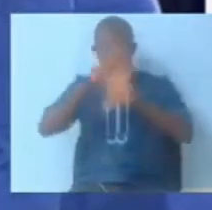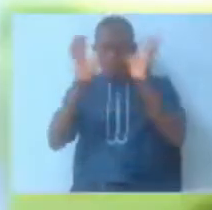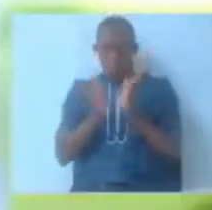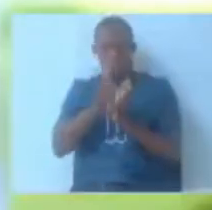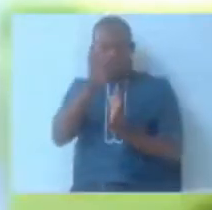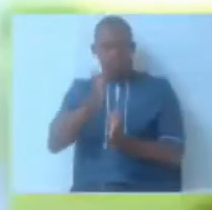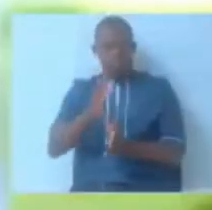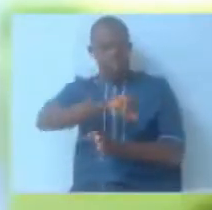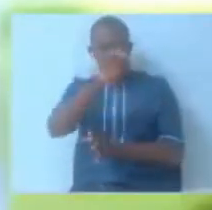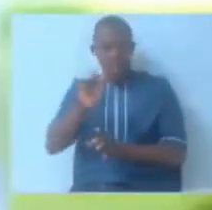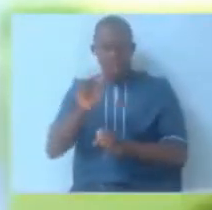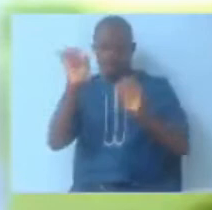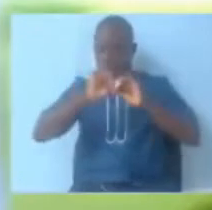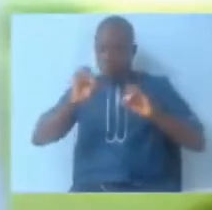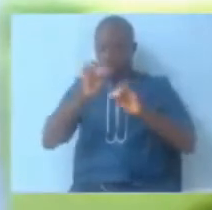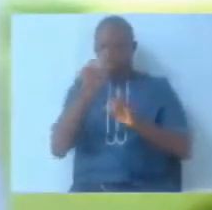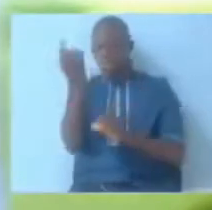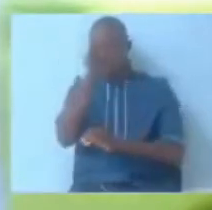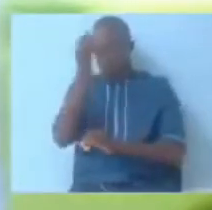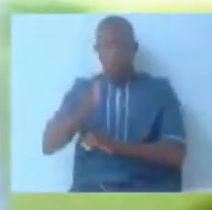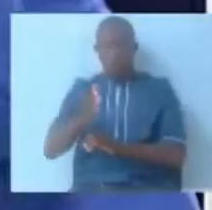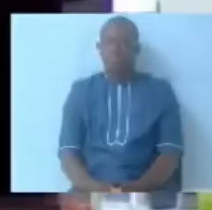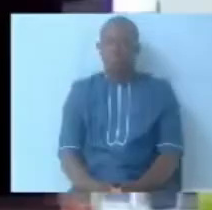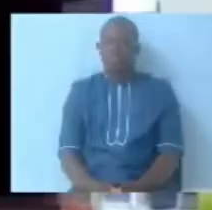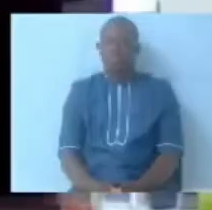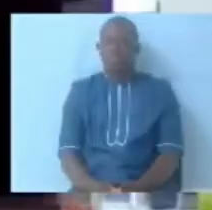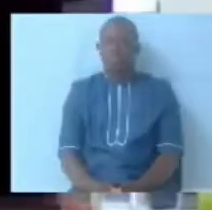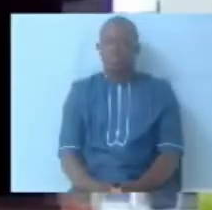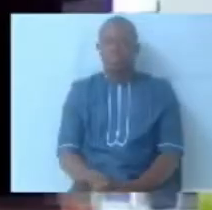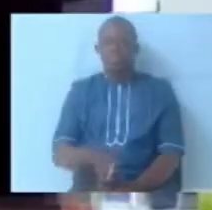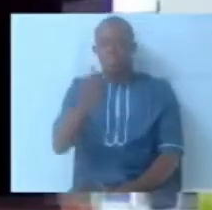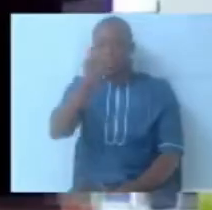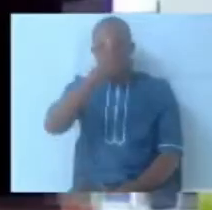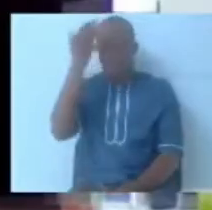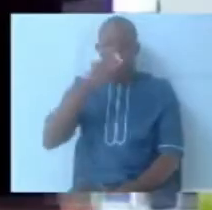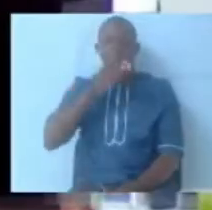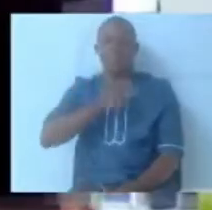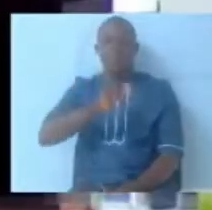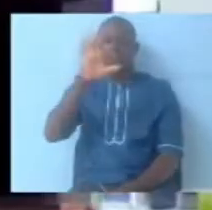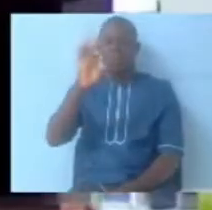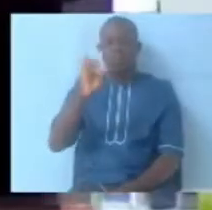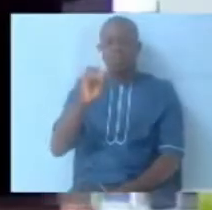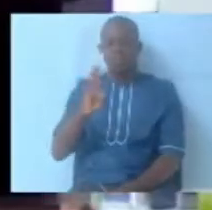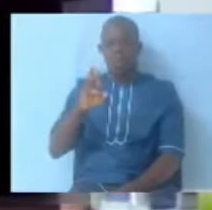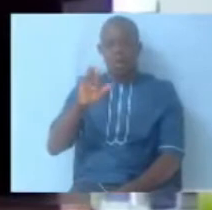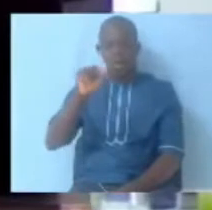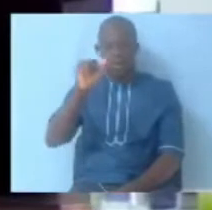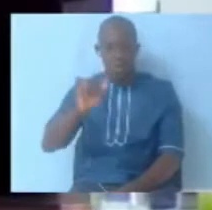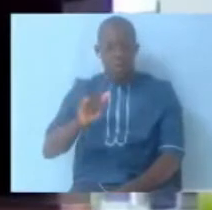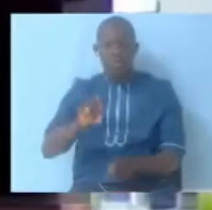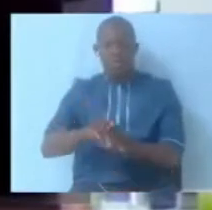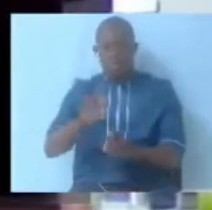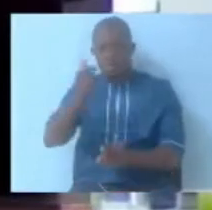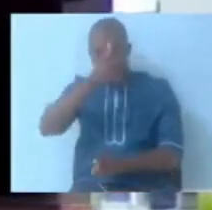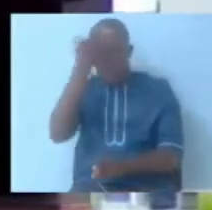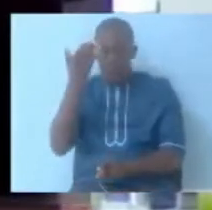nothing but the truth. So help me God. So help me God. Thank you. Good morning, Mr. Touray. Good morning, Sama. Everyone. Sama, Mr. Touray. Good